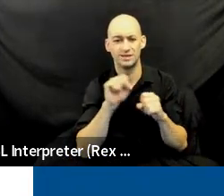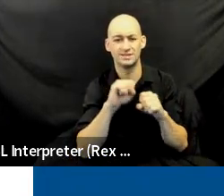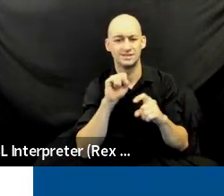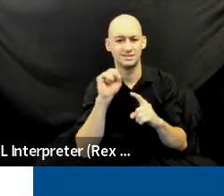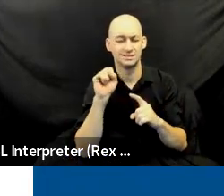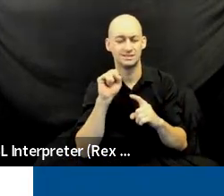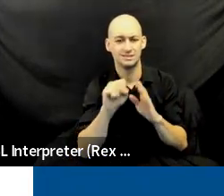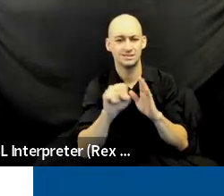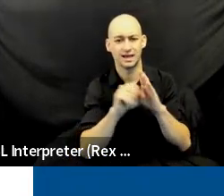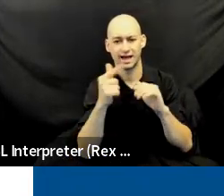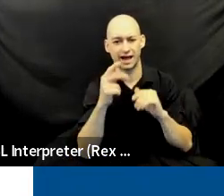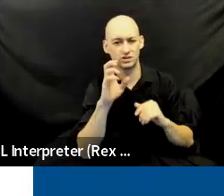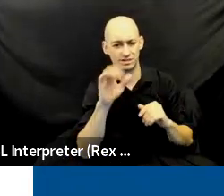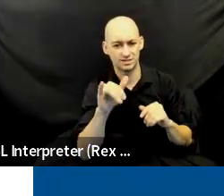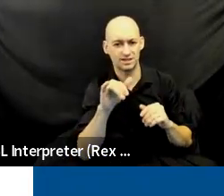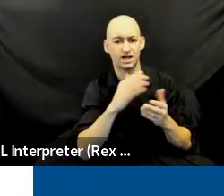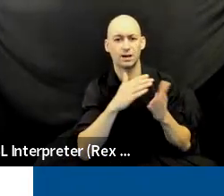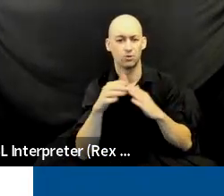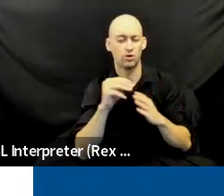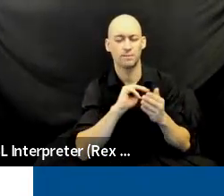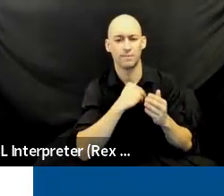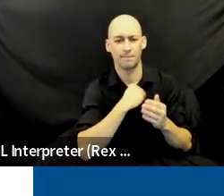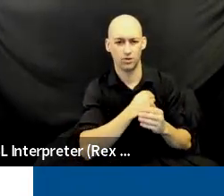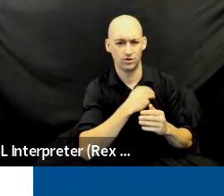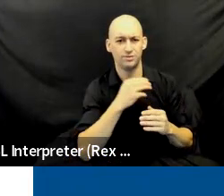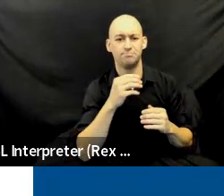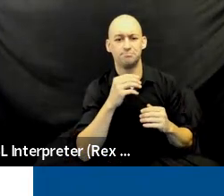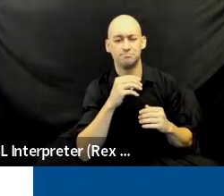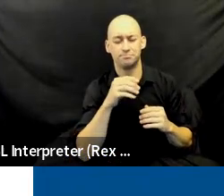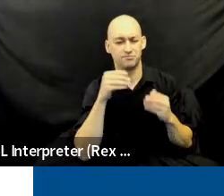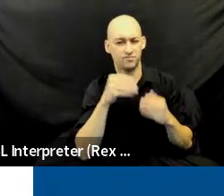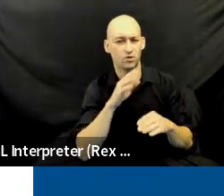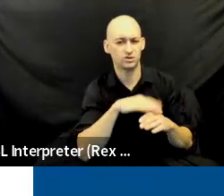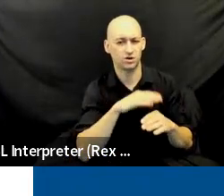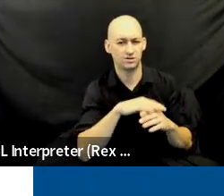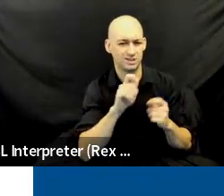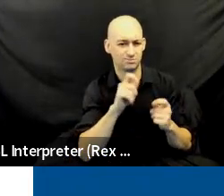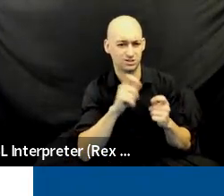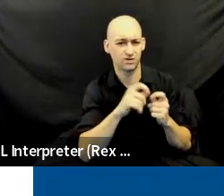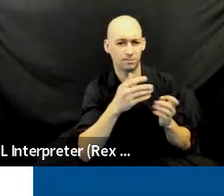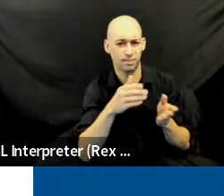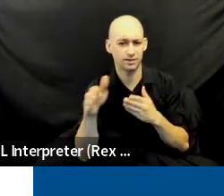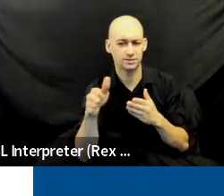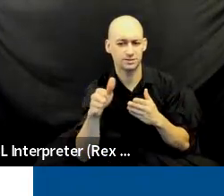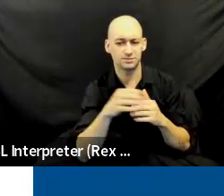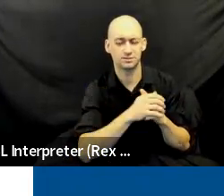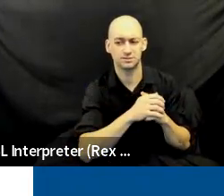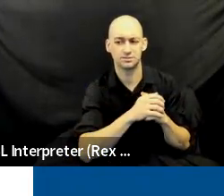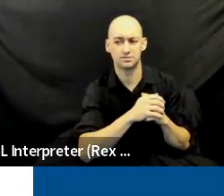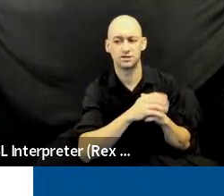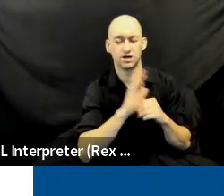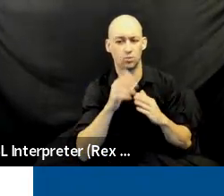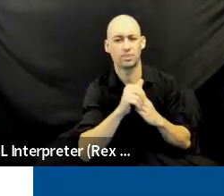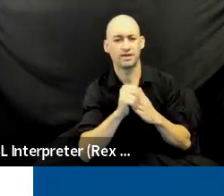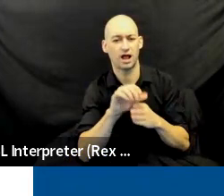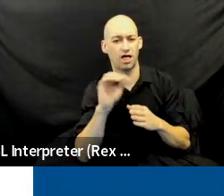and community members on more regionally specific plans and potential locations for zero-emission infrastructure, and would also lead other